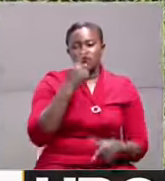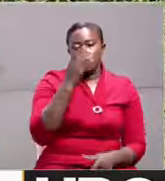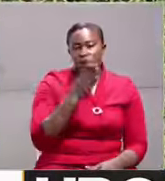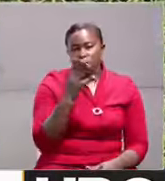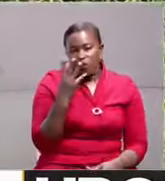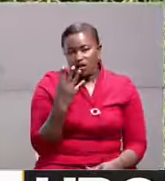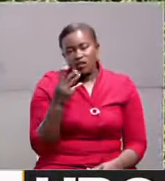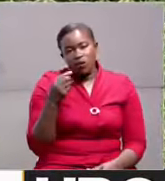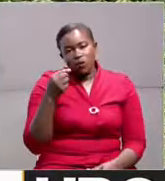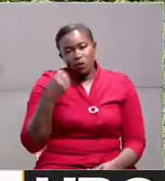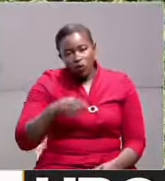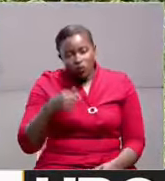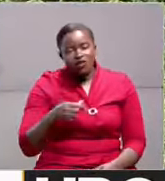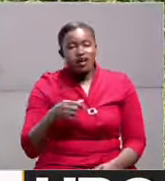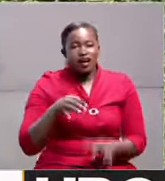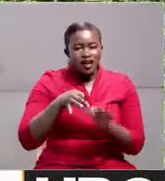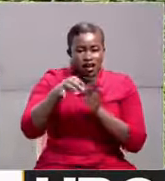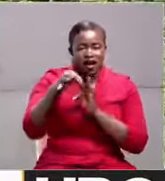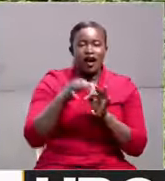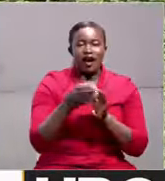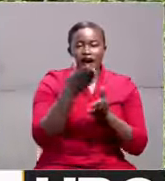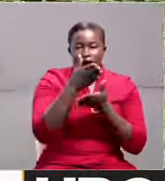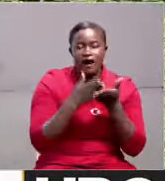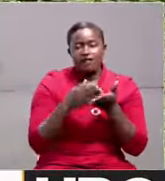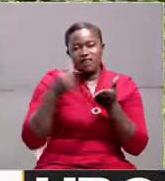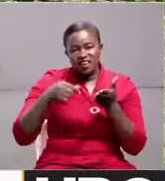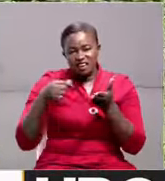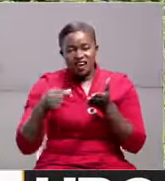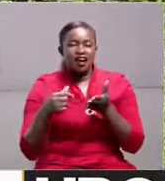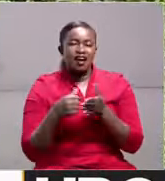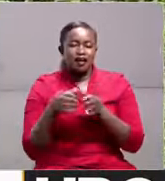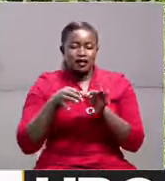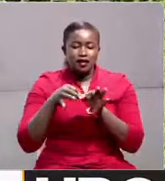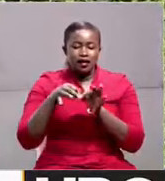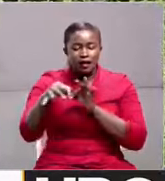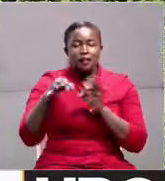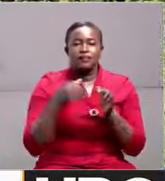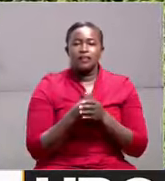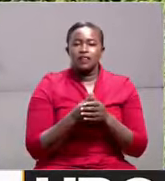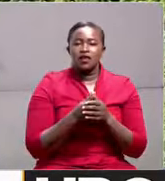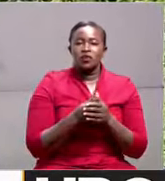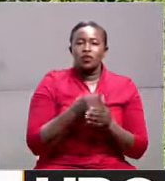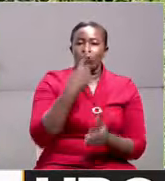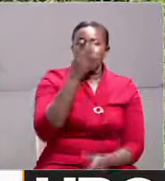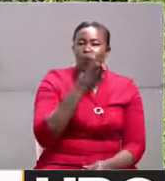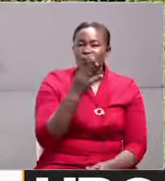acre. 80% of the population here, they are on half an acre, they are on quarter an acre.